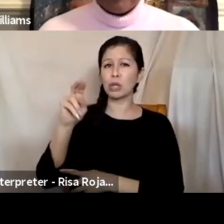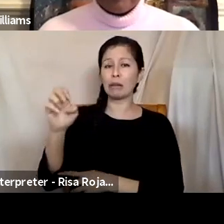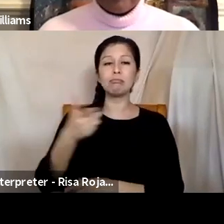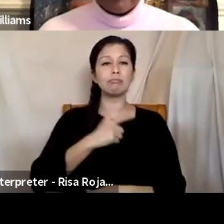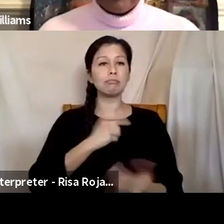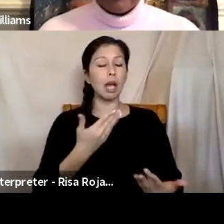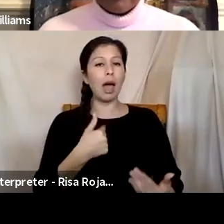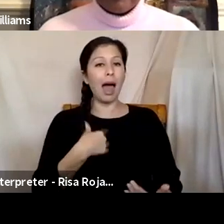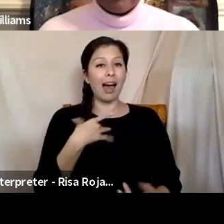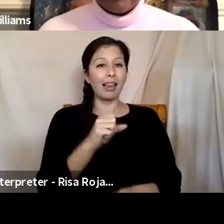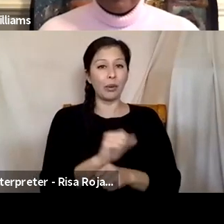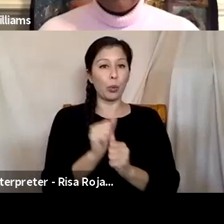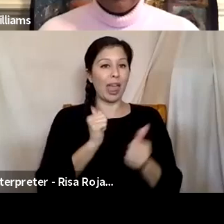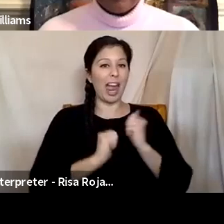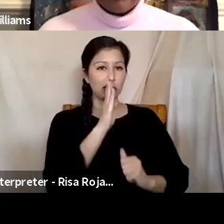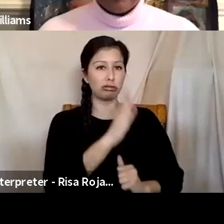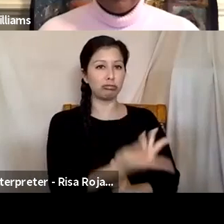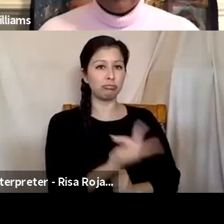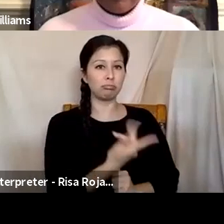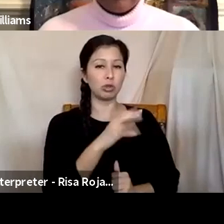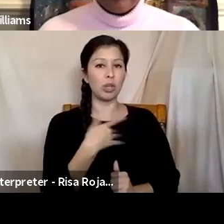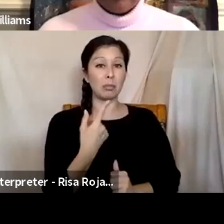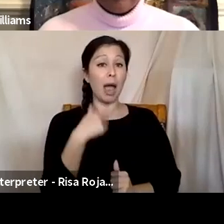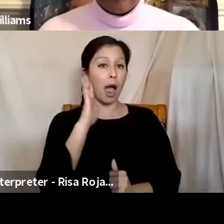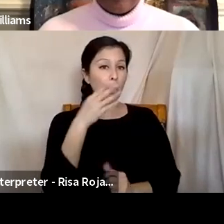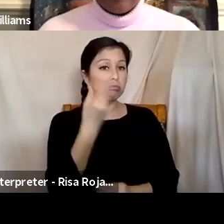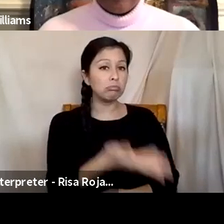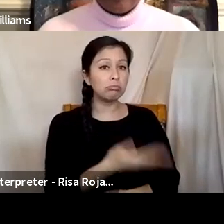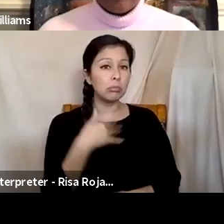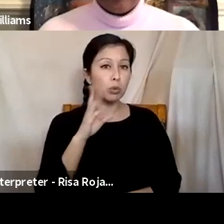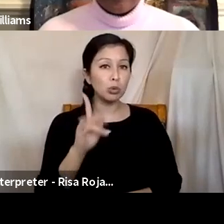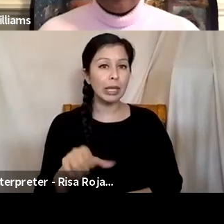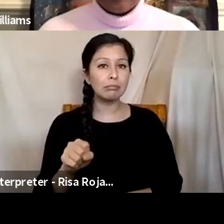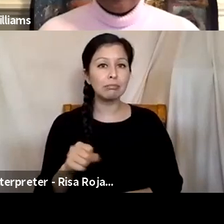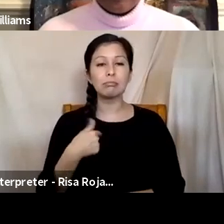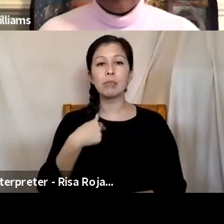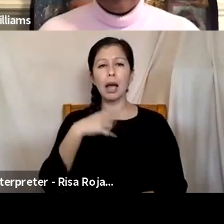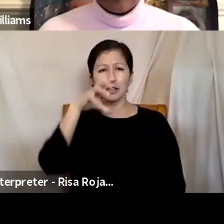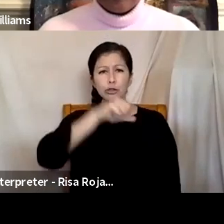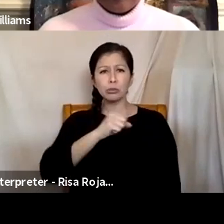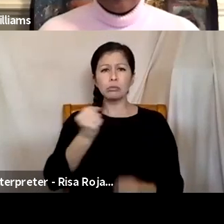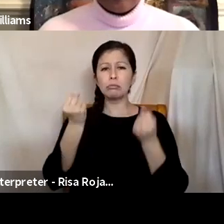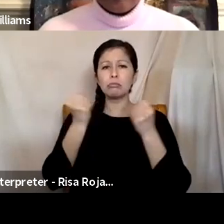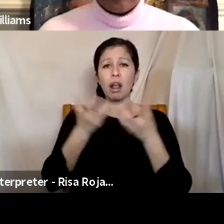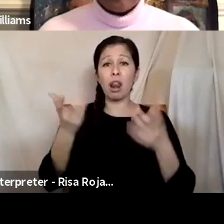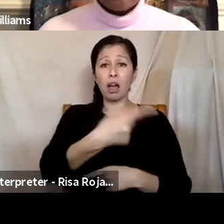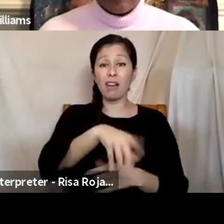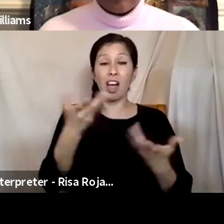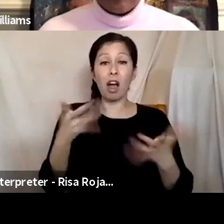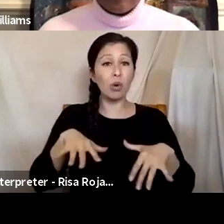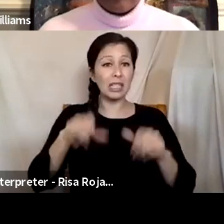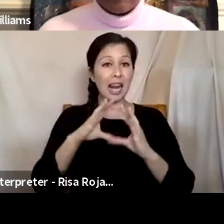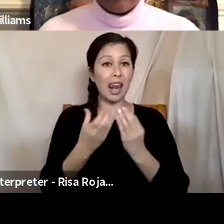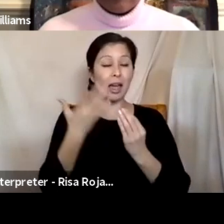well, I like to work with the actors, so it's something that I will do with them. I'm assuming a lot of them already are in